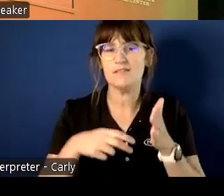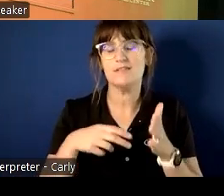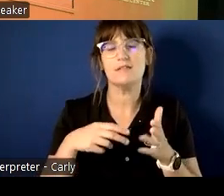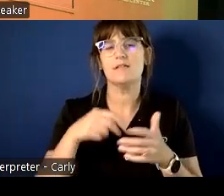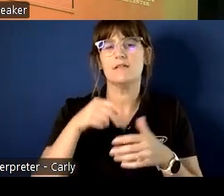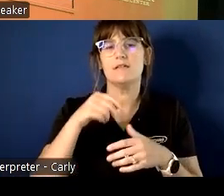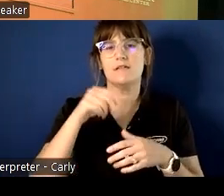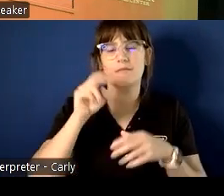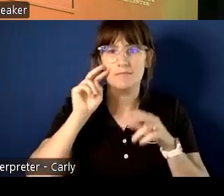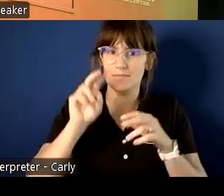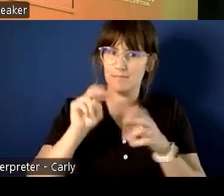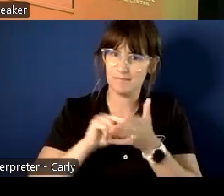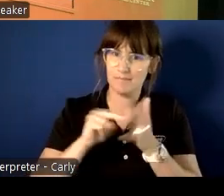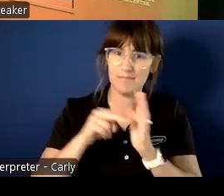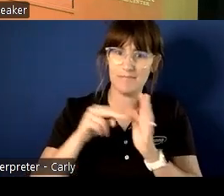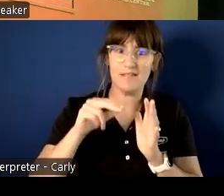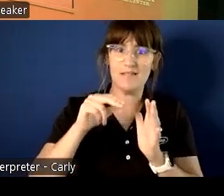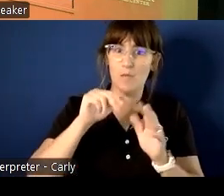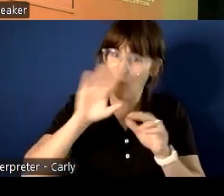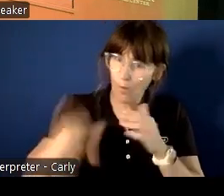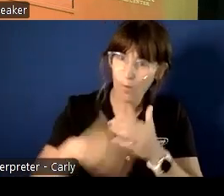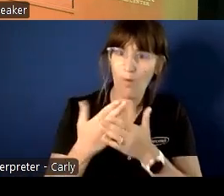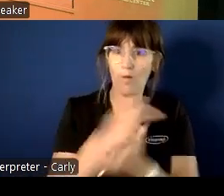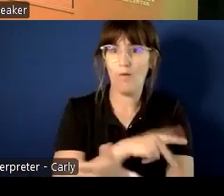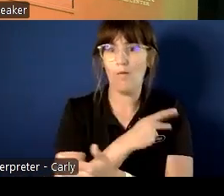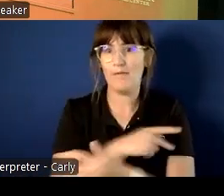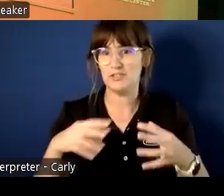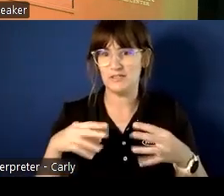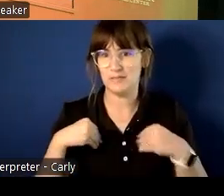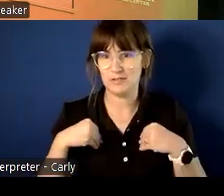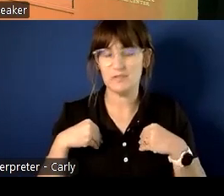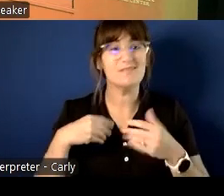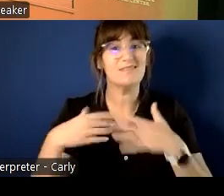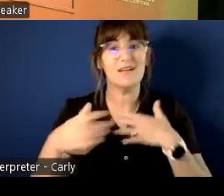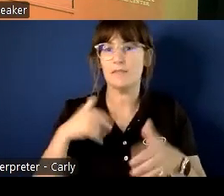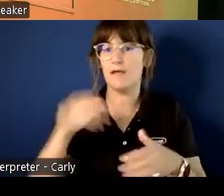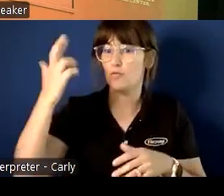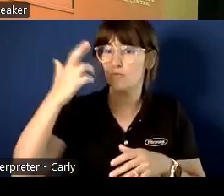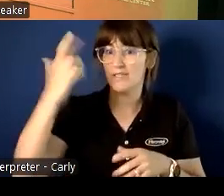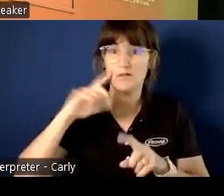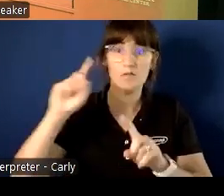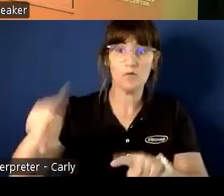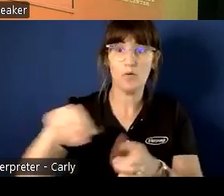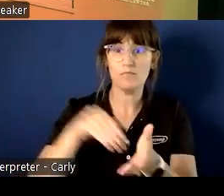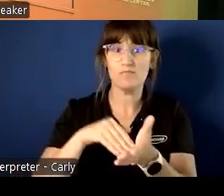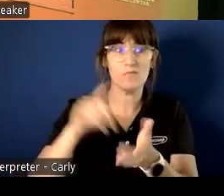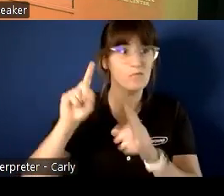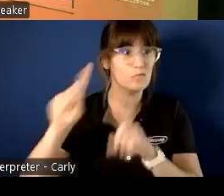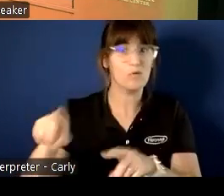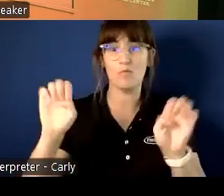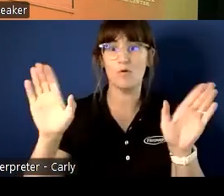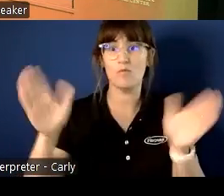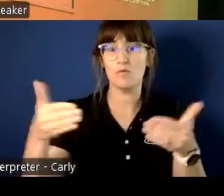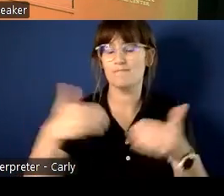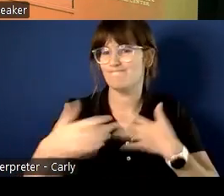at all ED visits and all inpatient admissions, regardless of what the underlying cause might be, because we know that it's going to be difficult